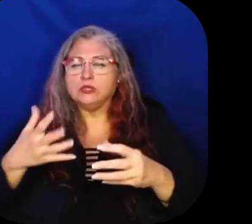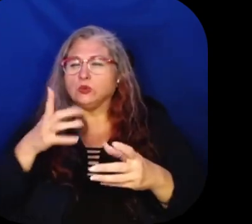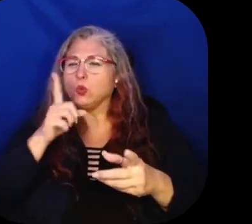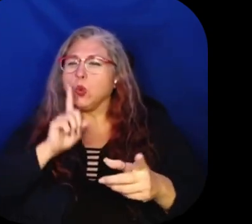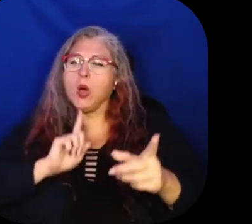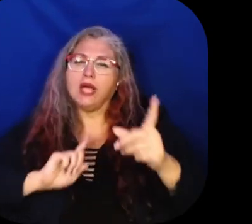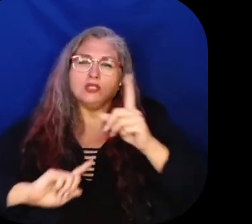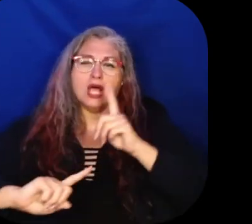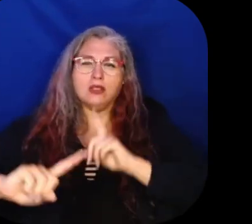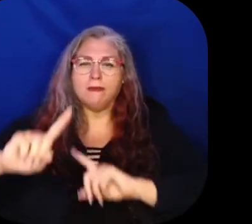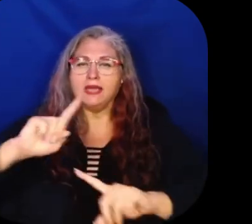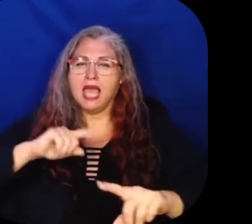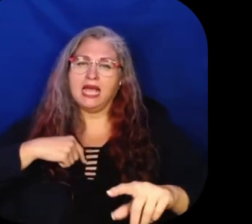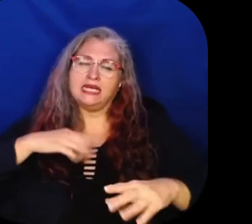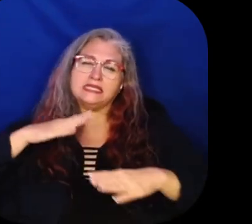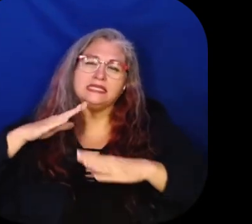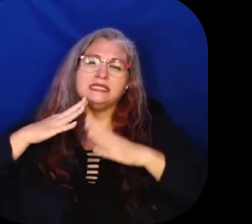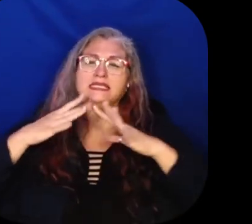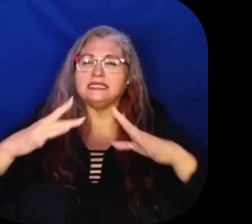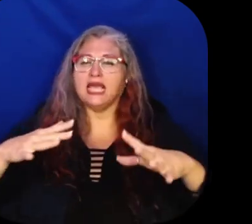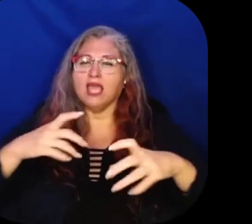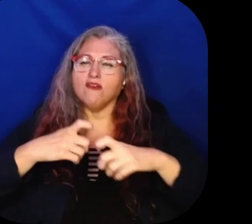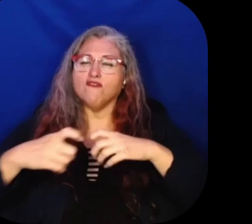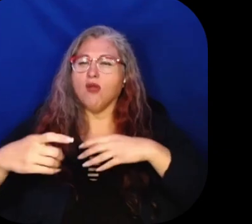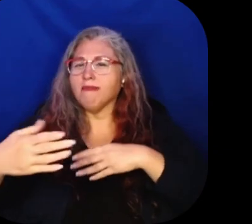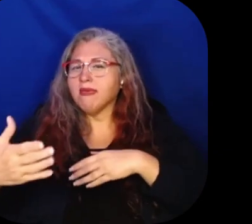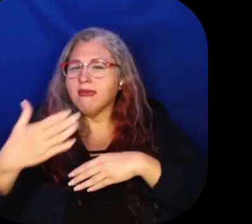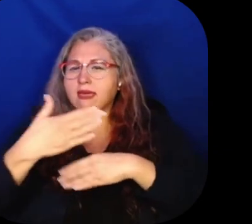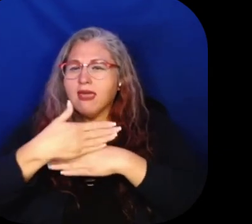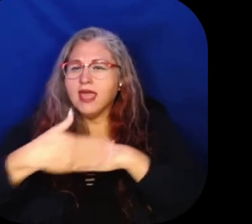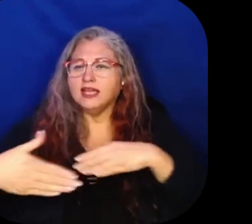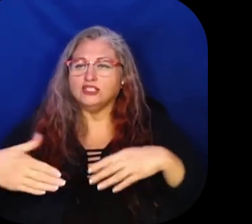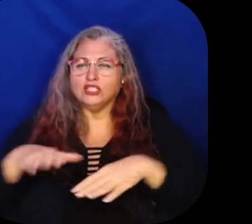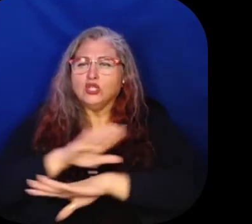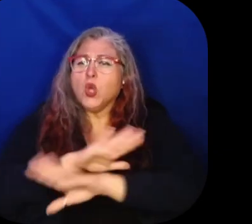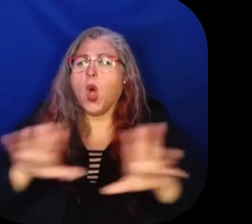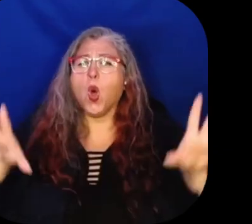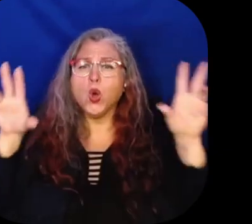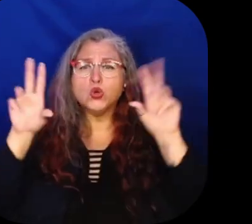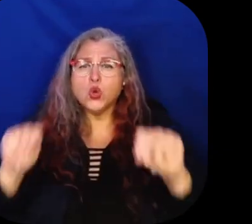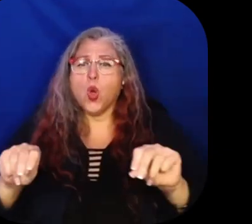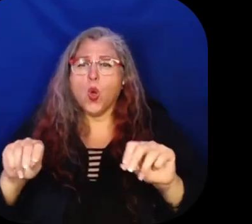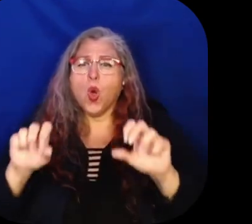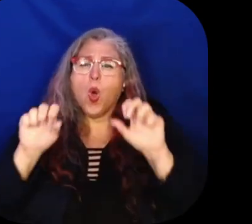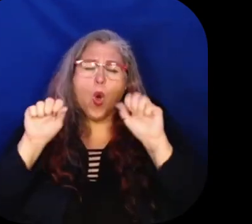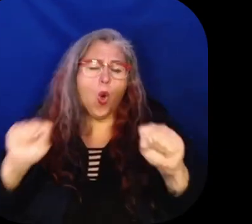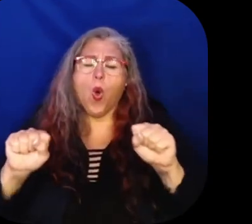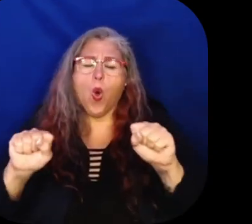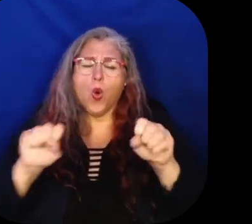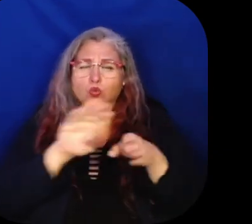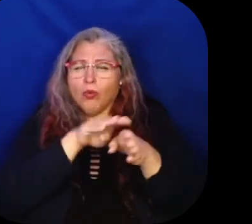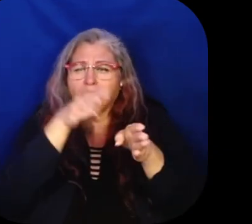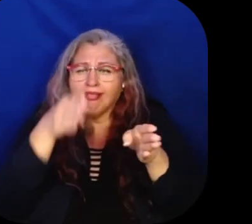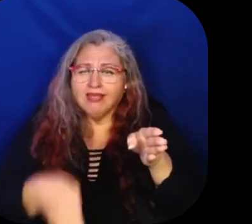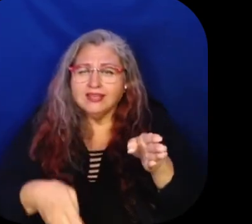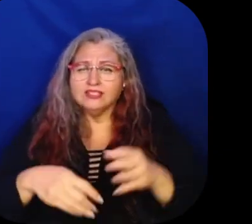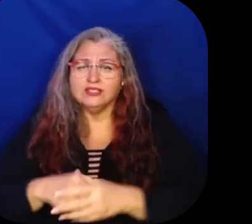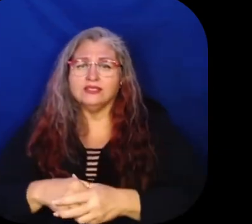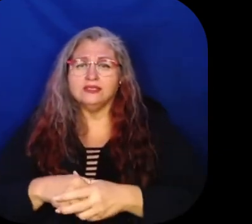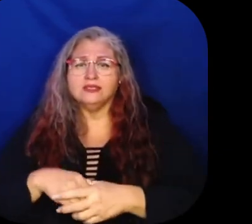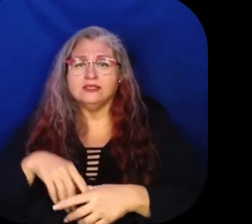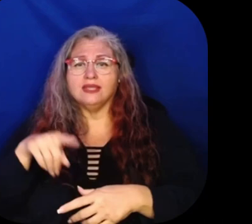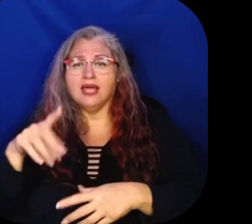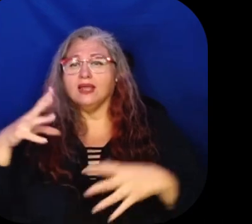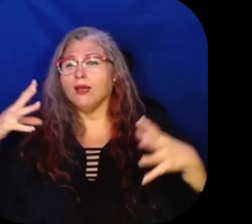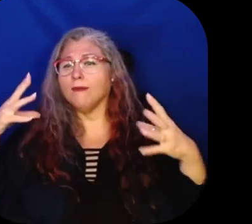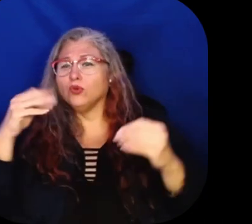Swallow me, I sing from the edge. Don't do it, don't do it. Hang on to the ledge. That beautiful mouth